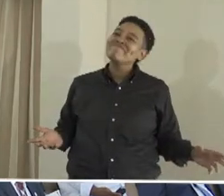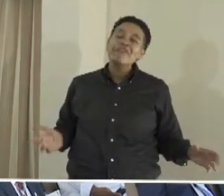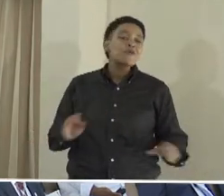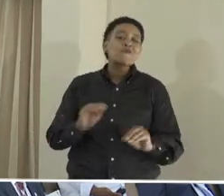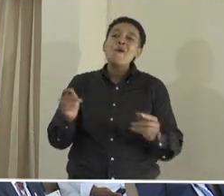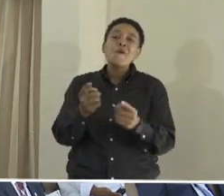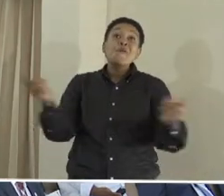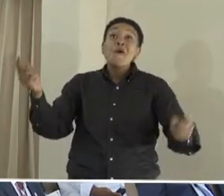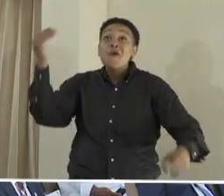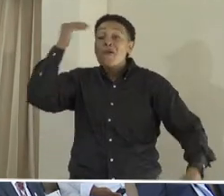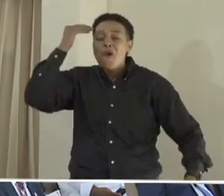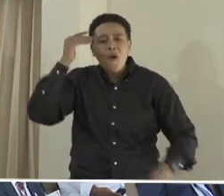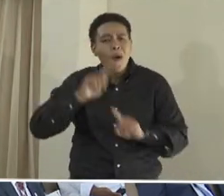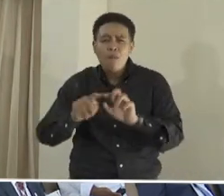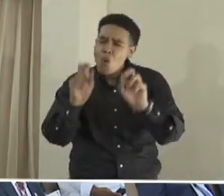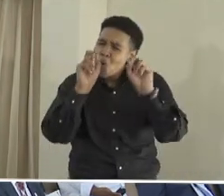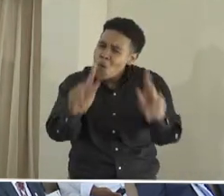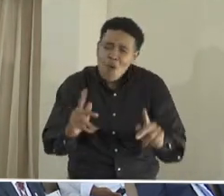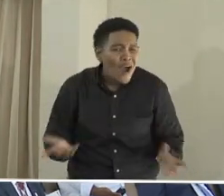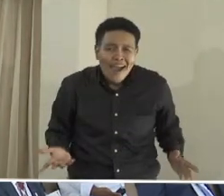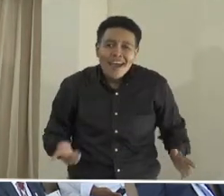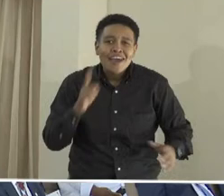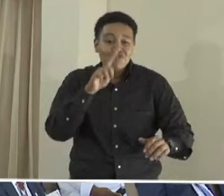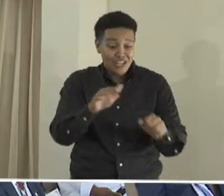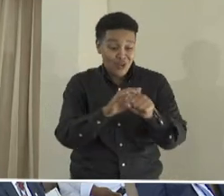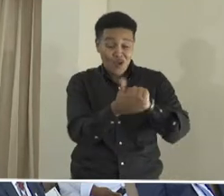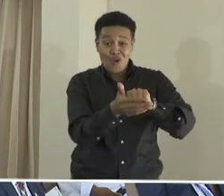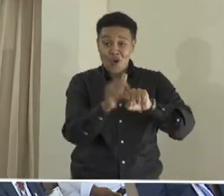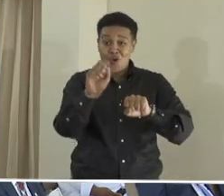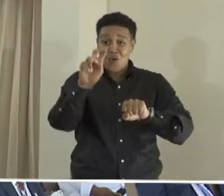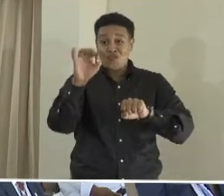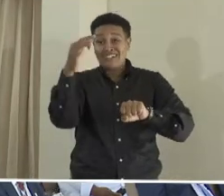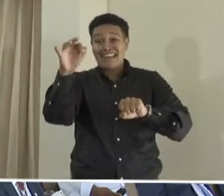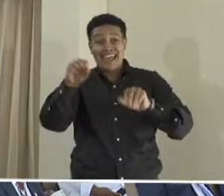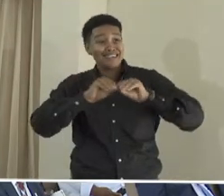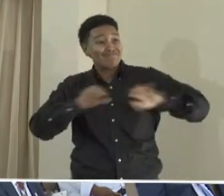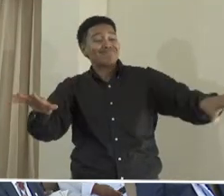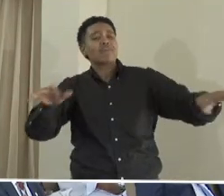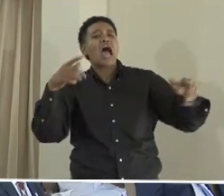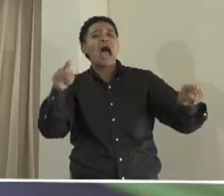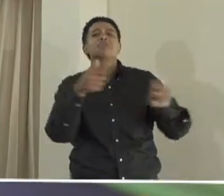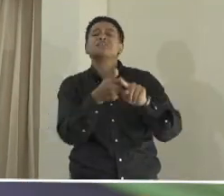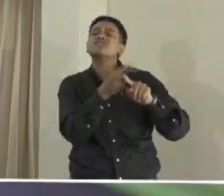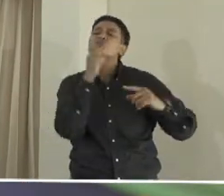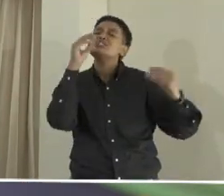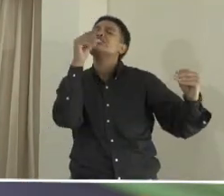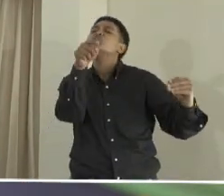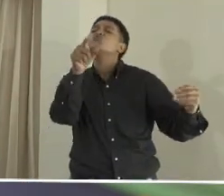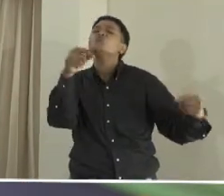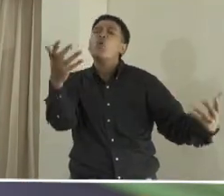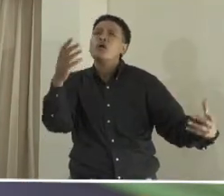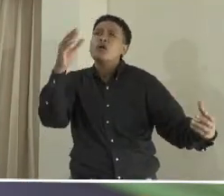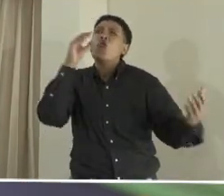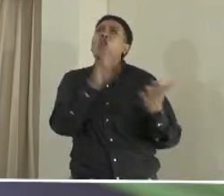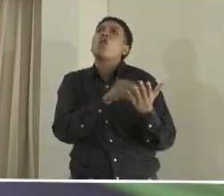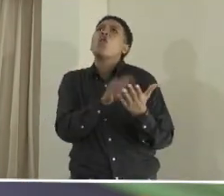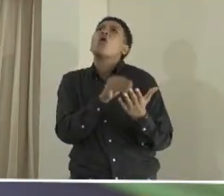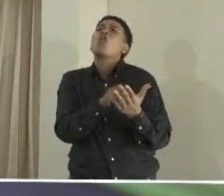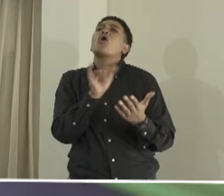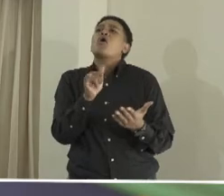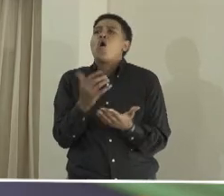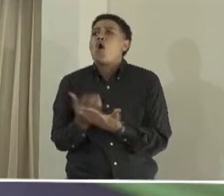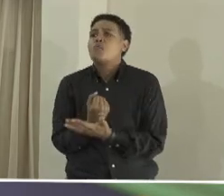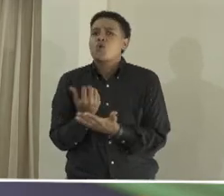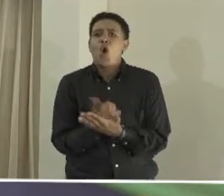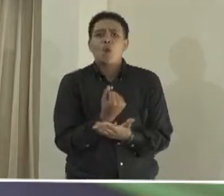does, but that is okay. The COVID-19 pandemic is teaching us so much. What an